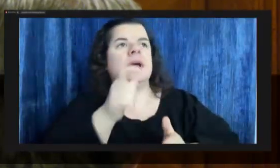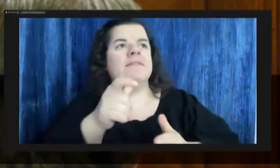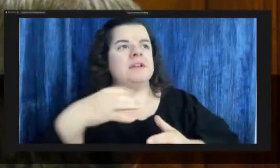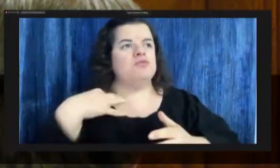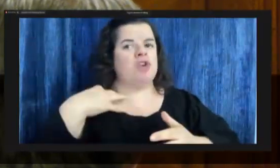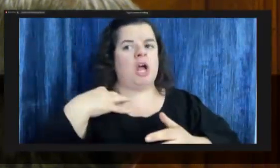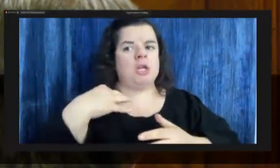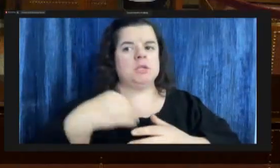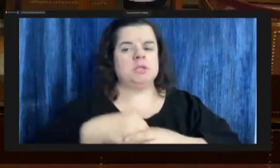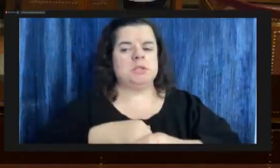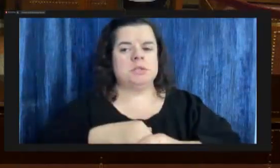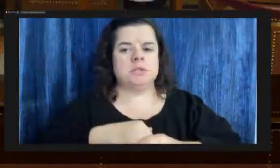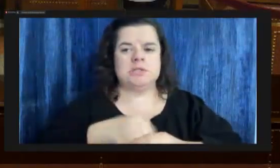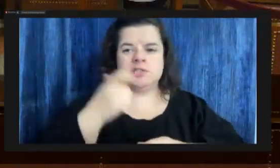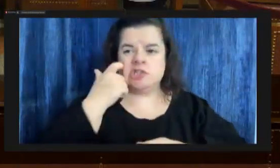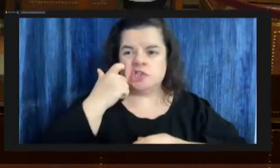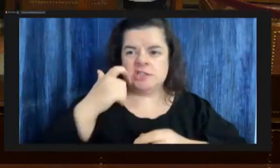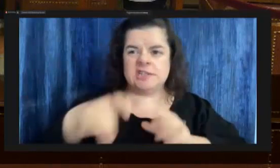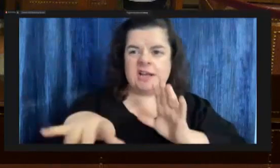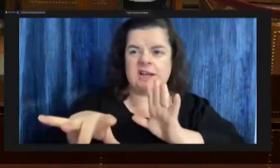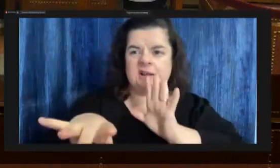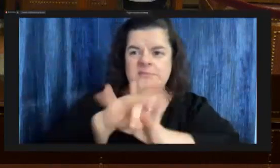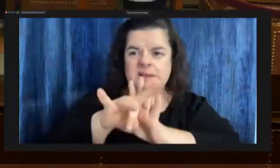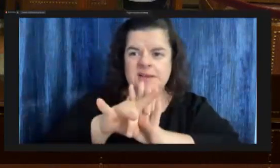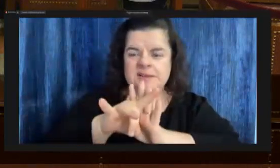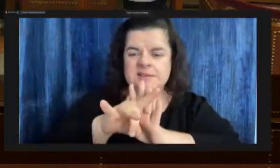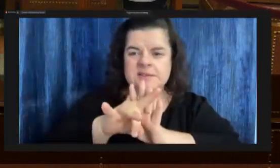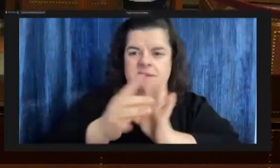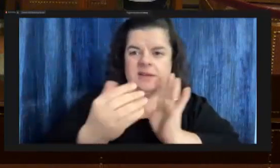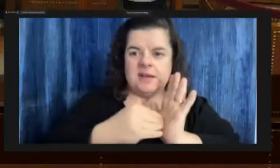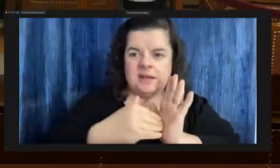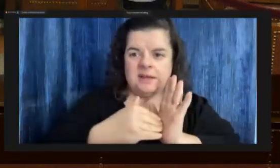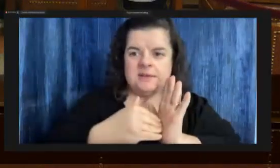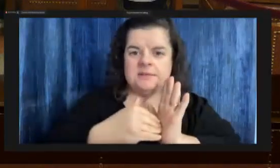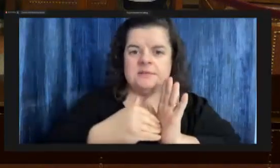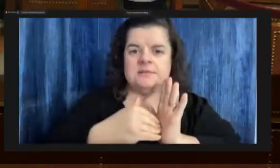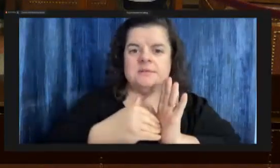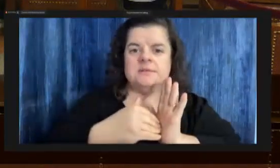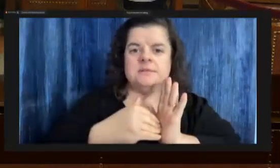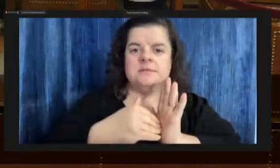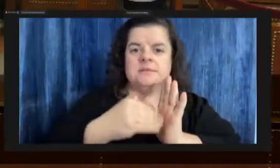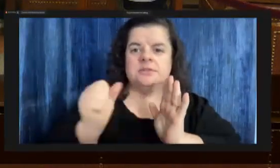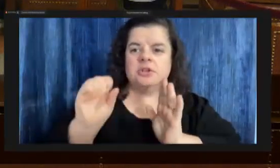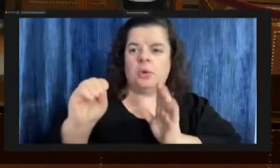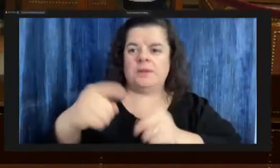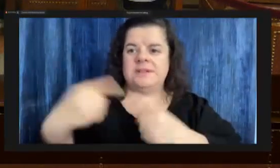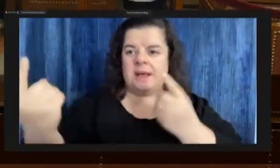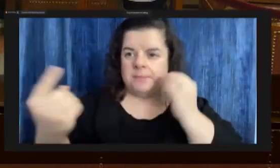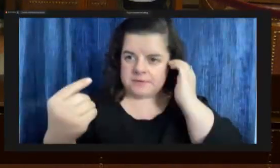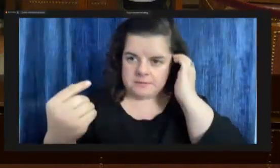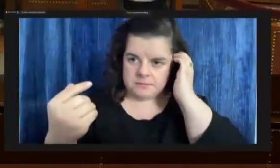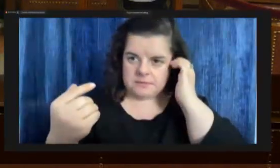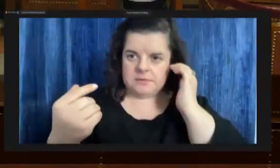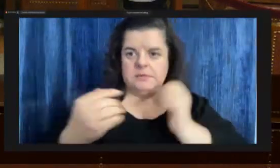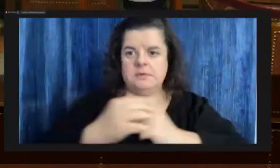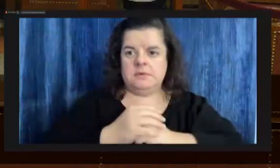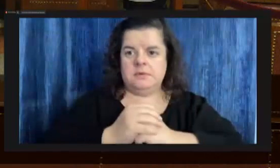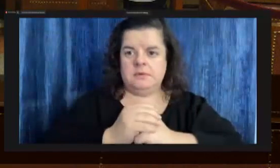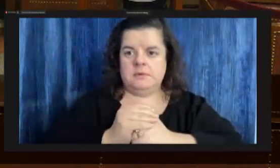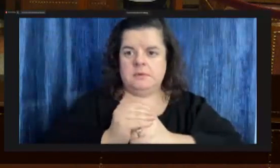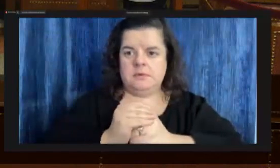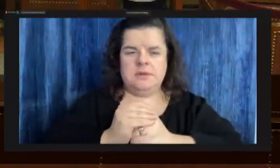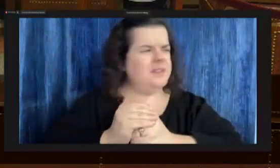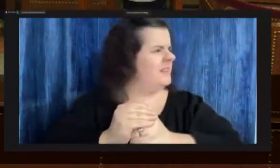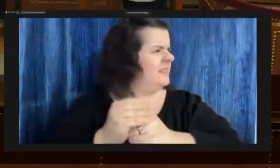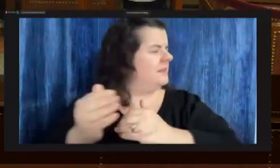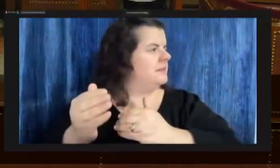The ones who just got reelected. Yeah. Or haven't got reelected. No, it's the opposite. It's the ones, it would be the ones who. I mean,